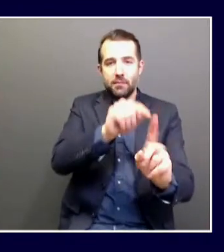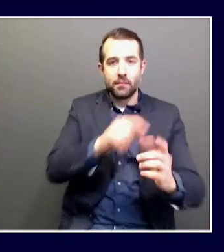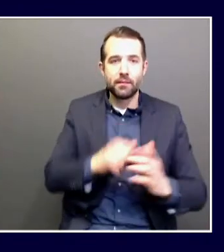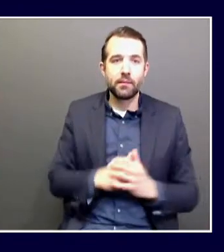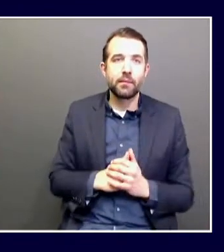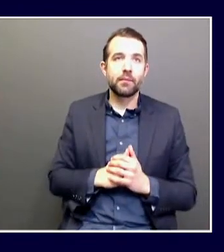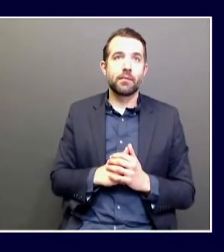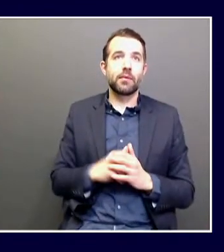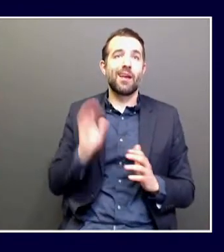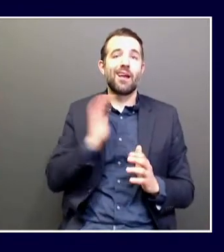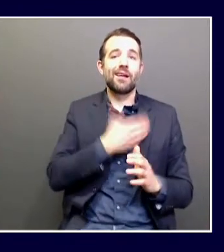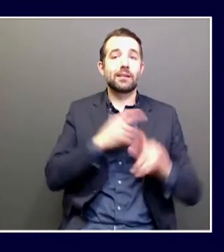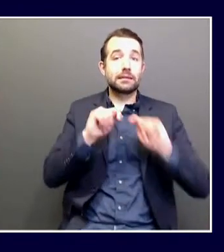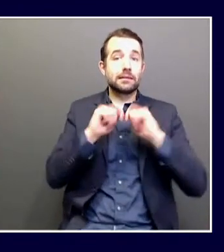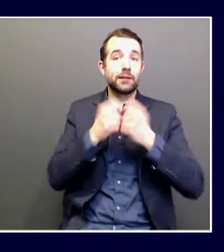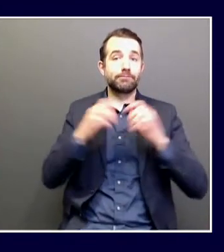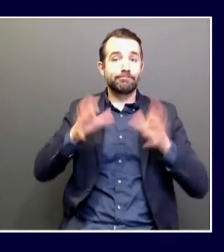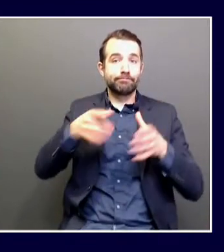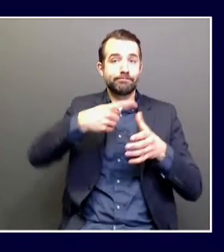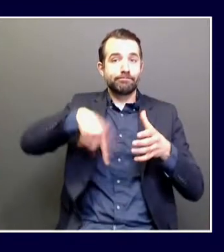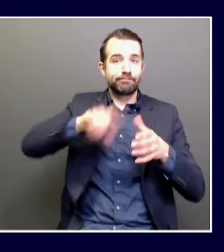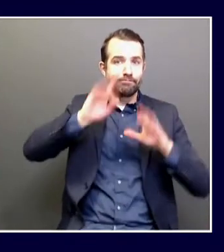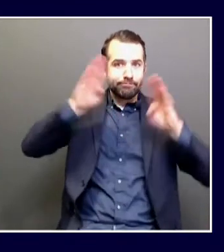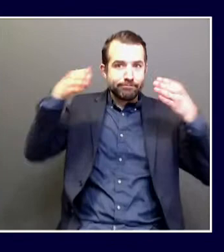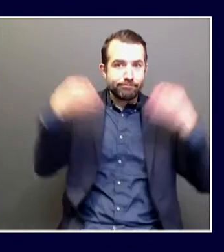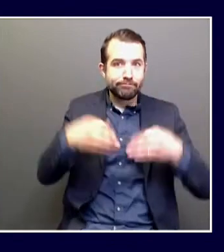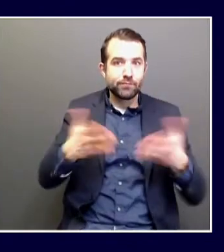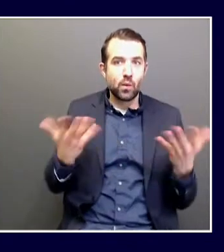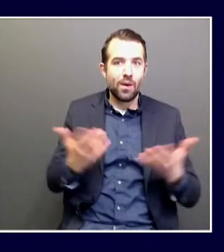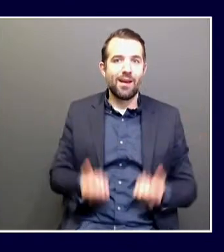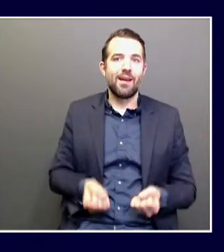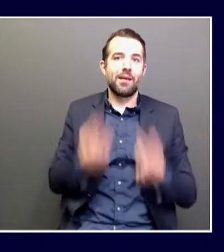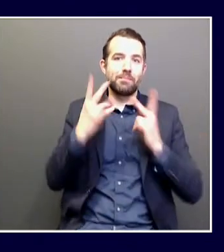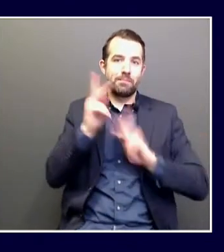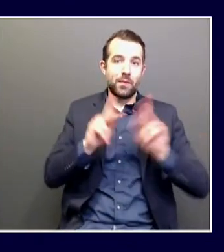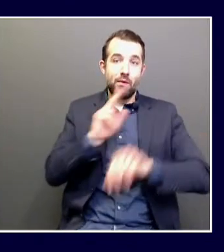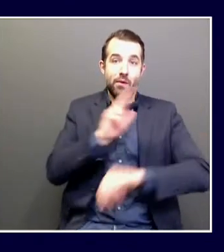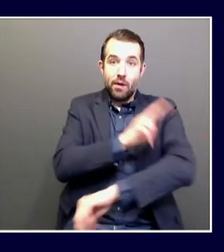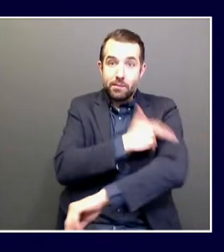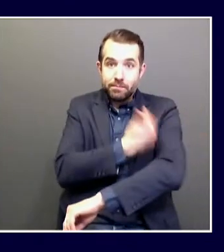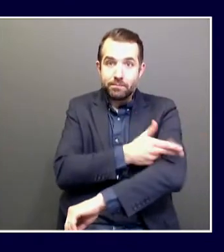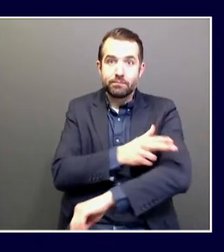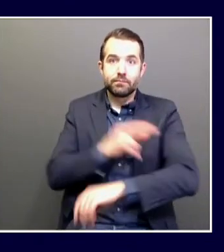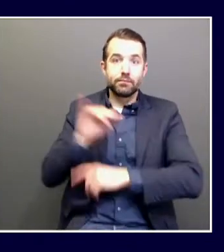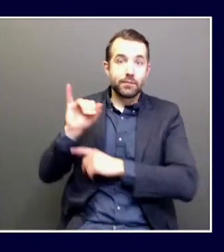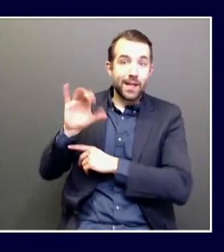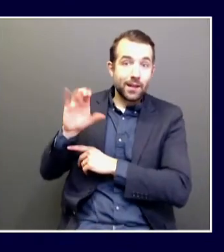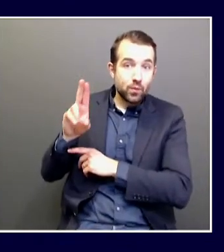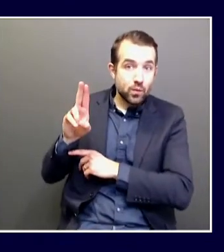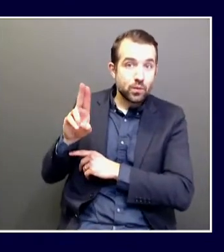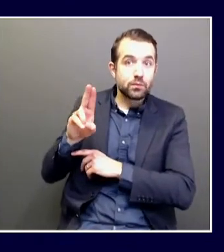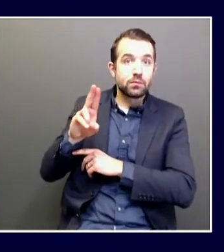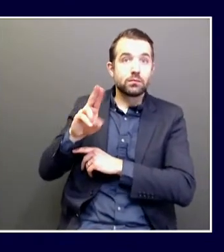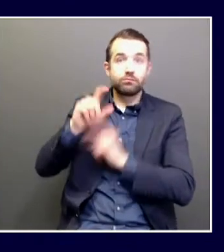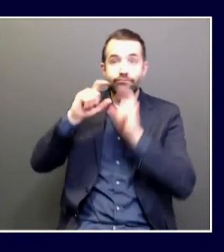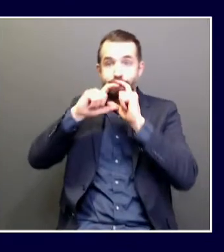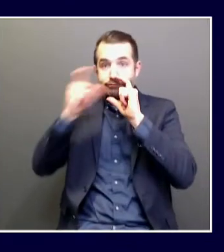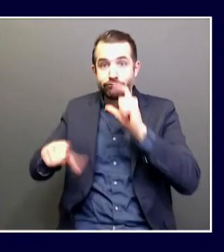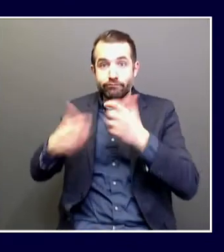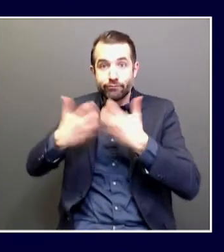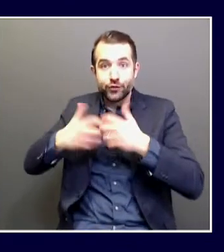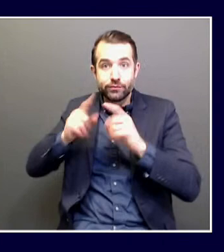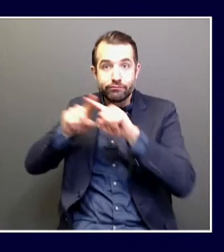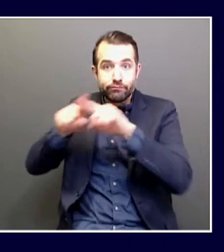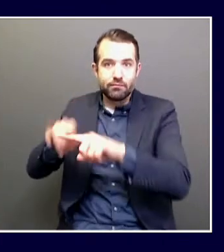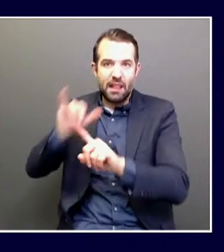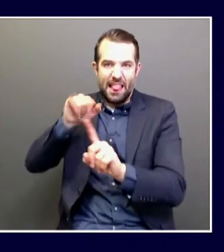team really focuses on things like hospitalizations, intensive care unit utilization, and ventilator utilization. Okay, and just